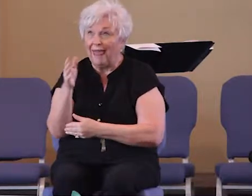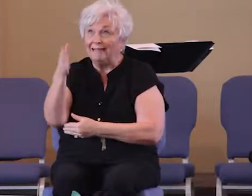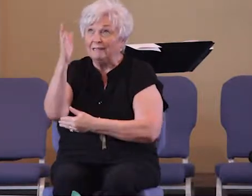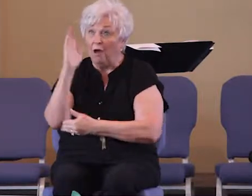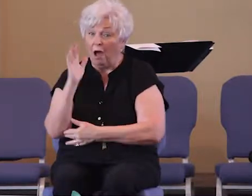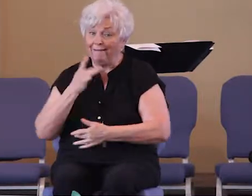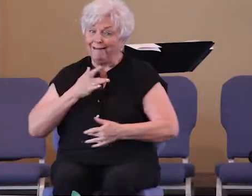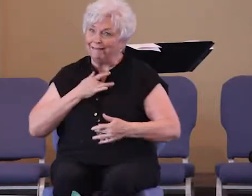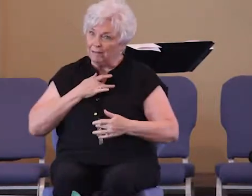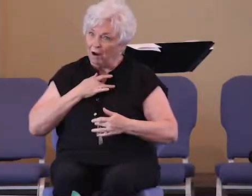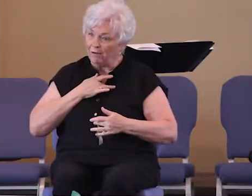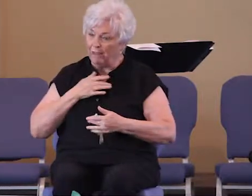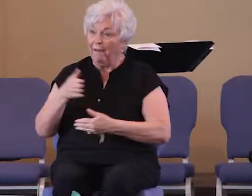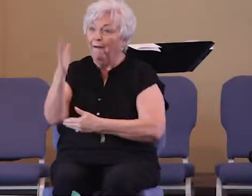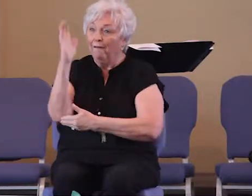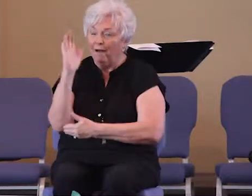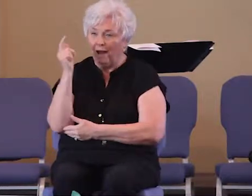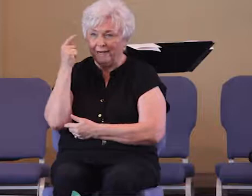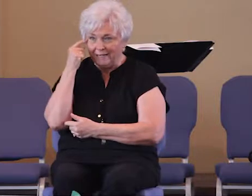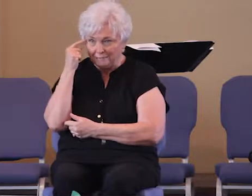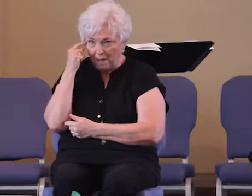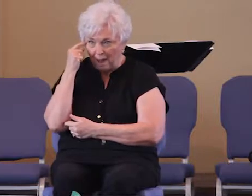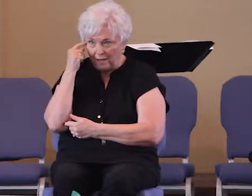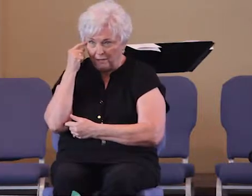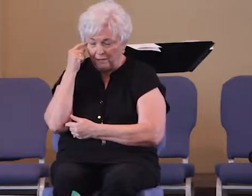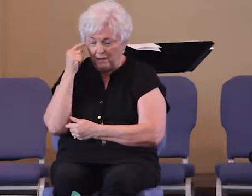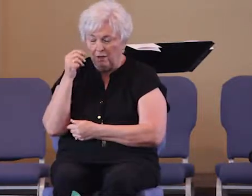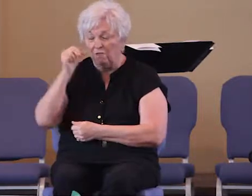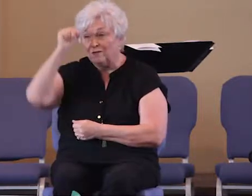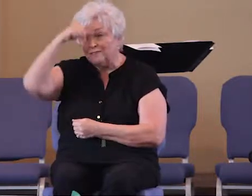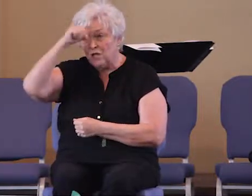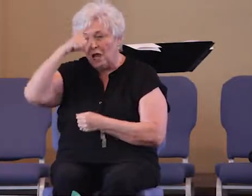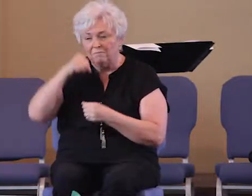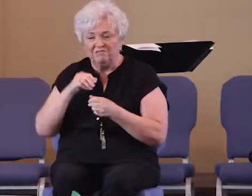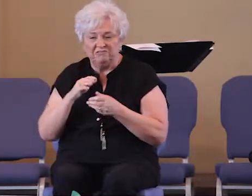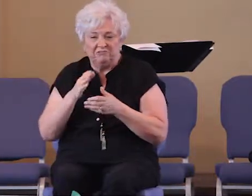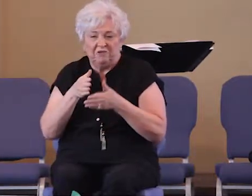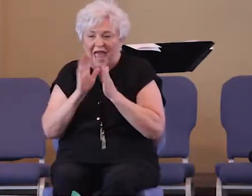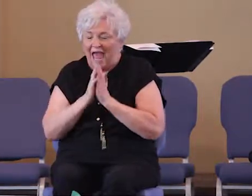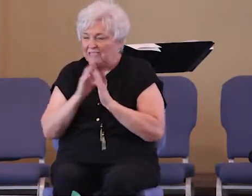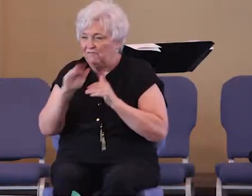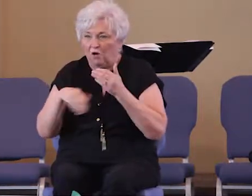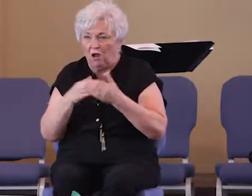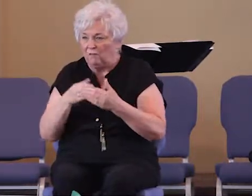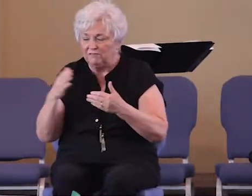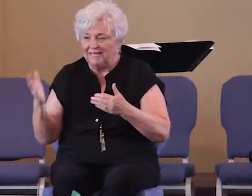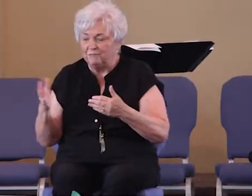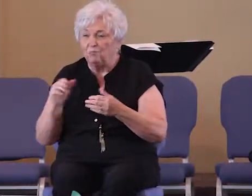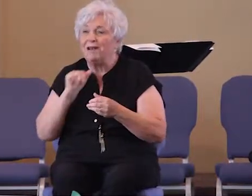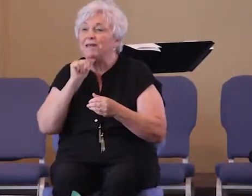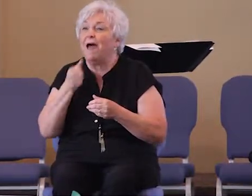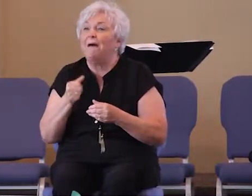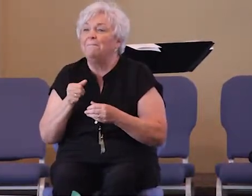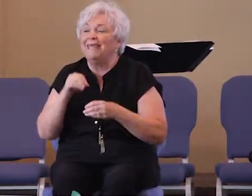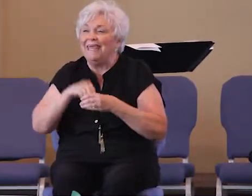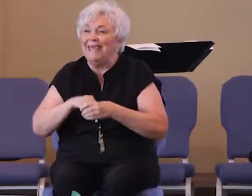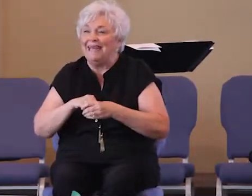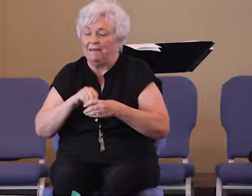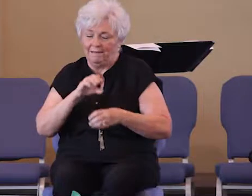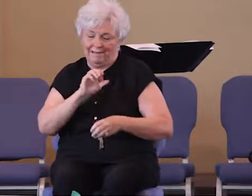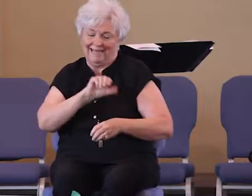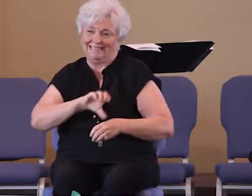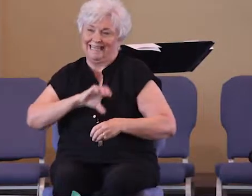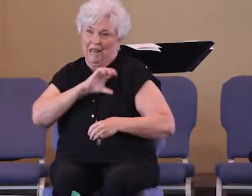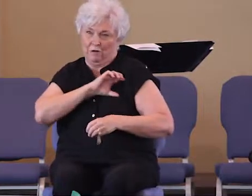mind. And so for Solomon to ask for any of those things that I mentioned would have been out of character of a person who walks in